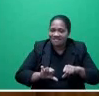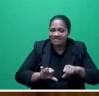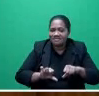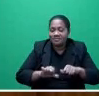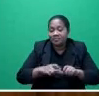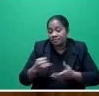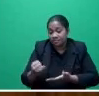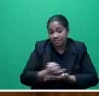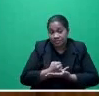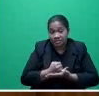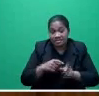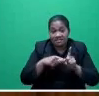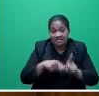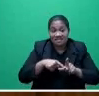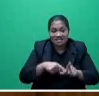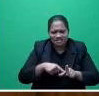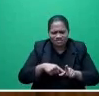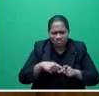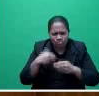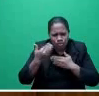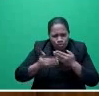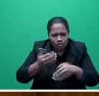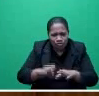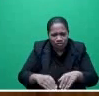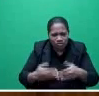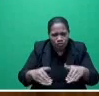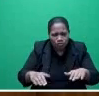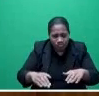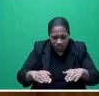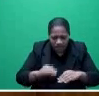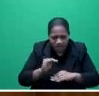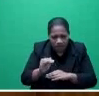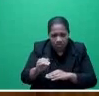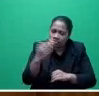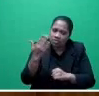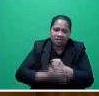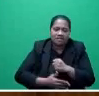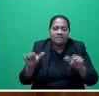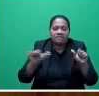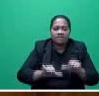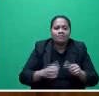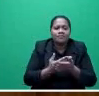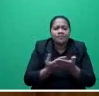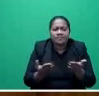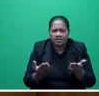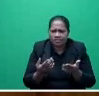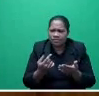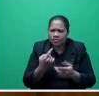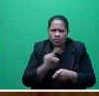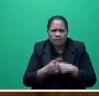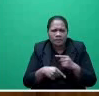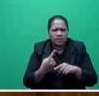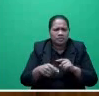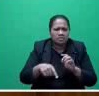our young generation will never fail. Much has been said about housing grants in a negative way. But what